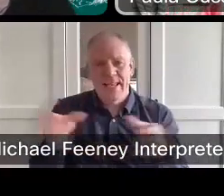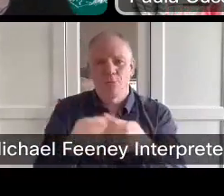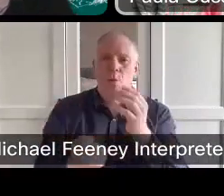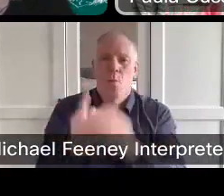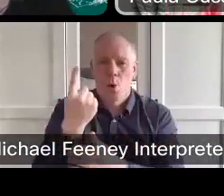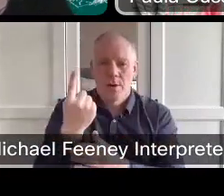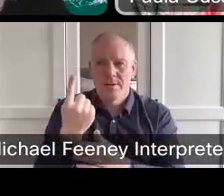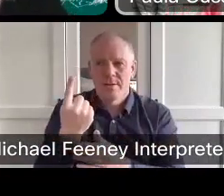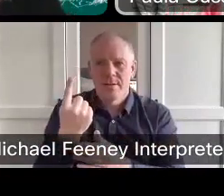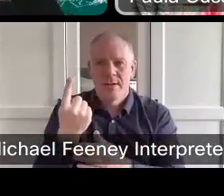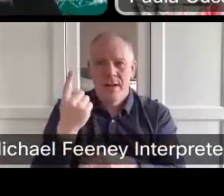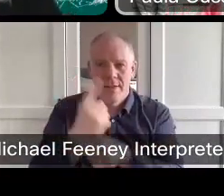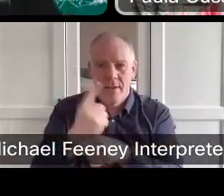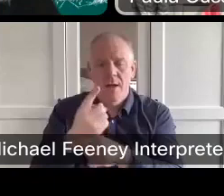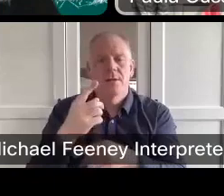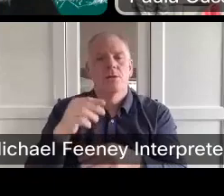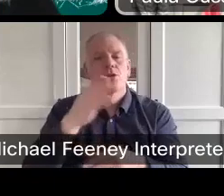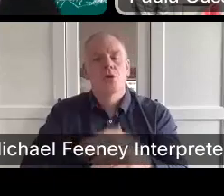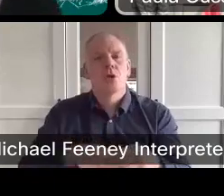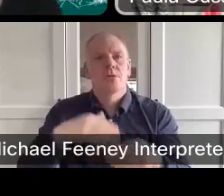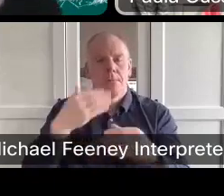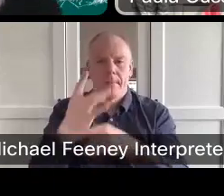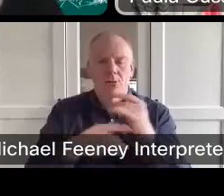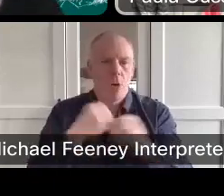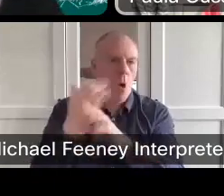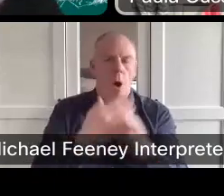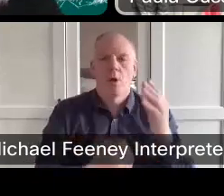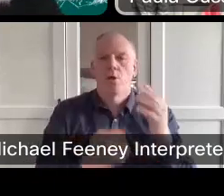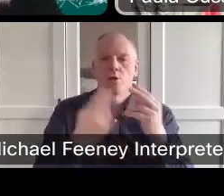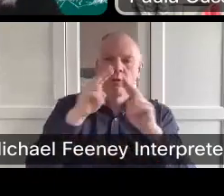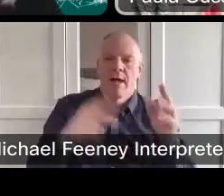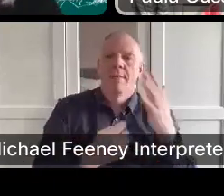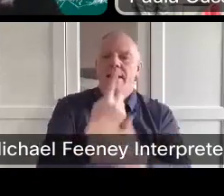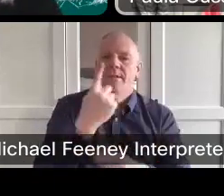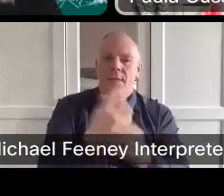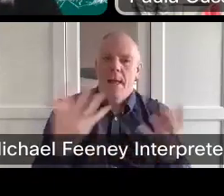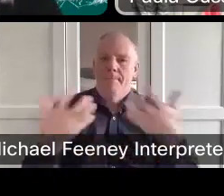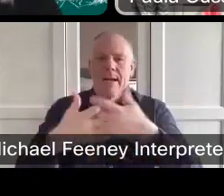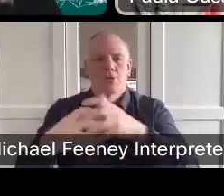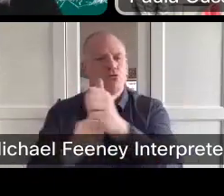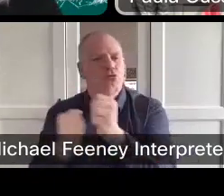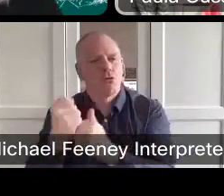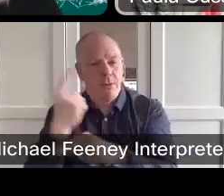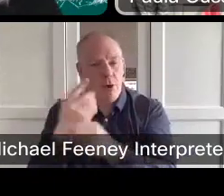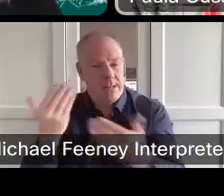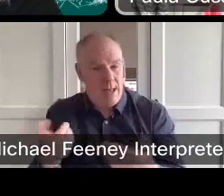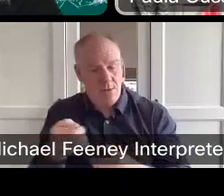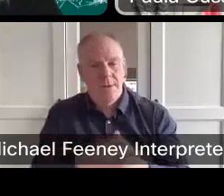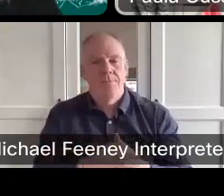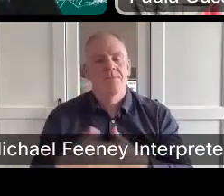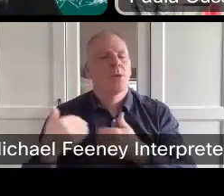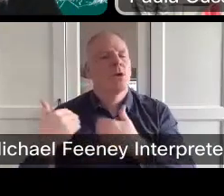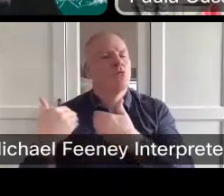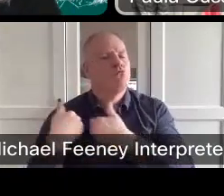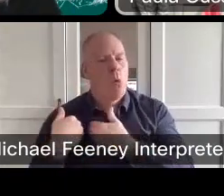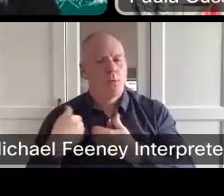to align these notifiable incidents with those structures. I think the roles and responsibilities pieces are